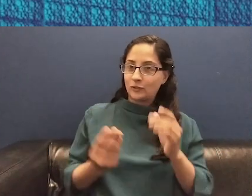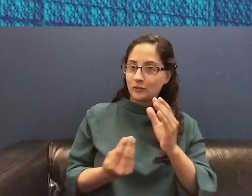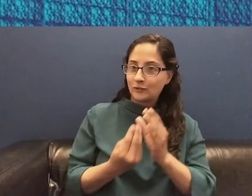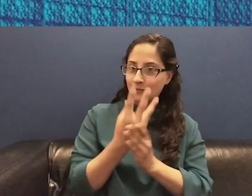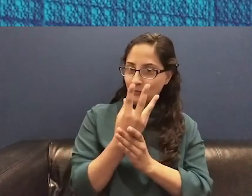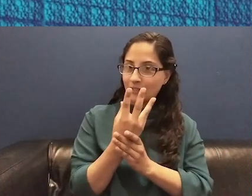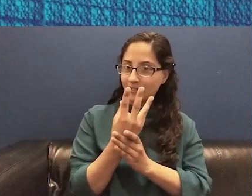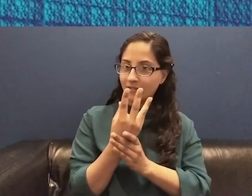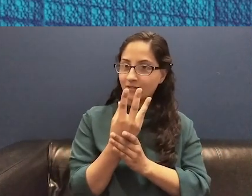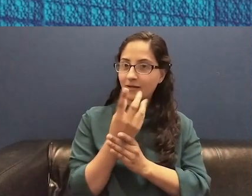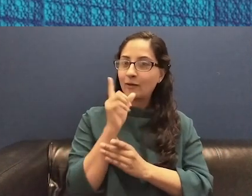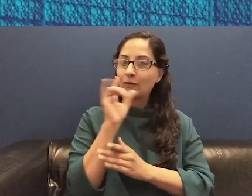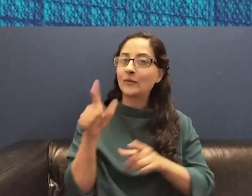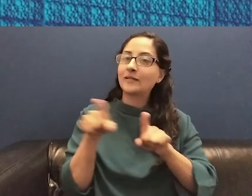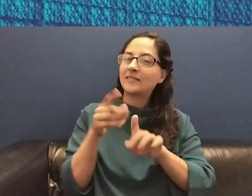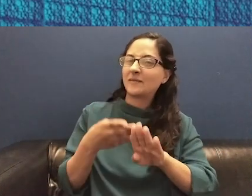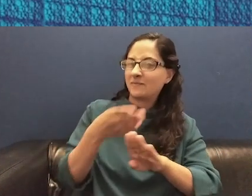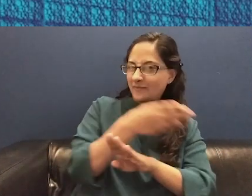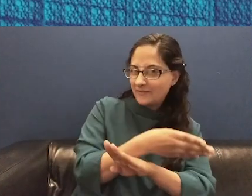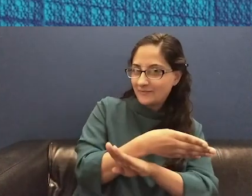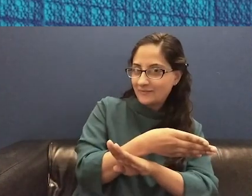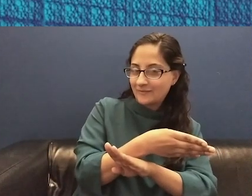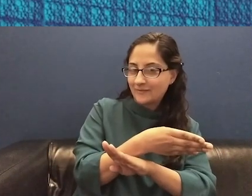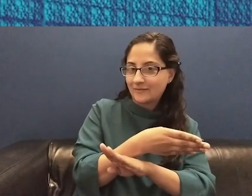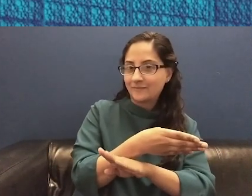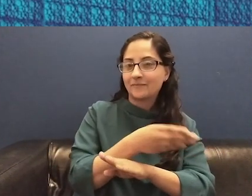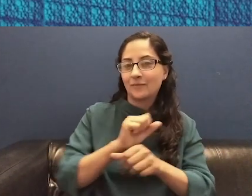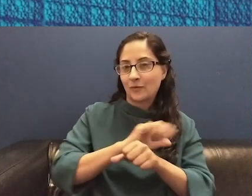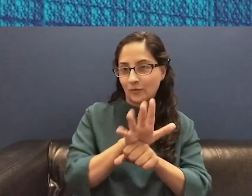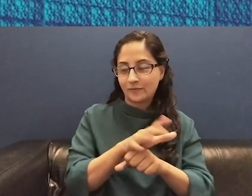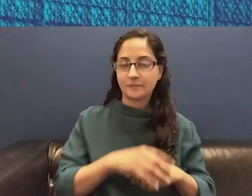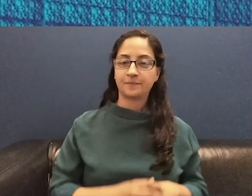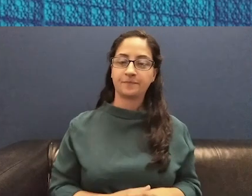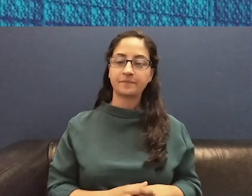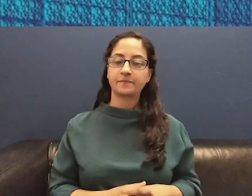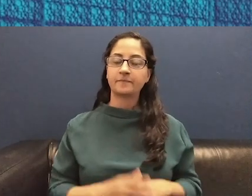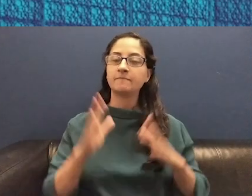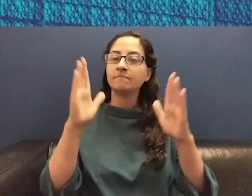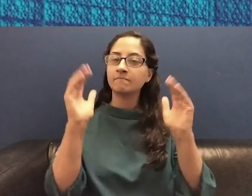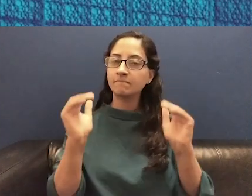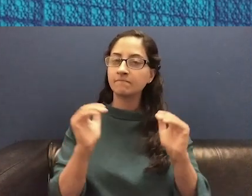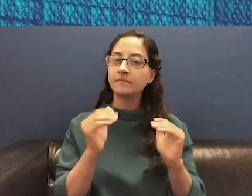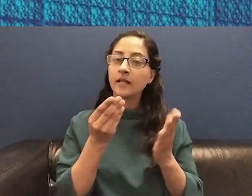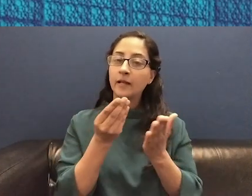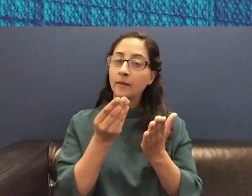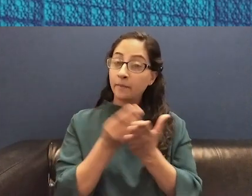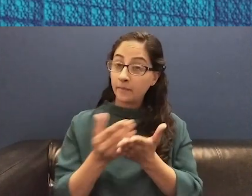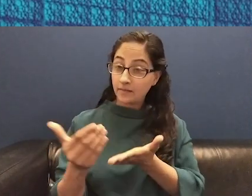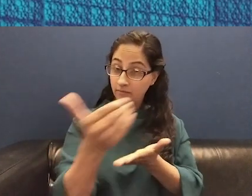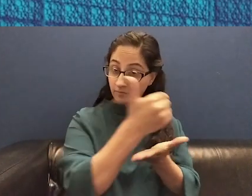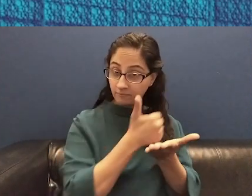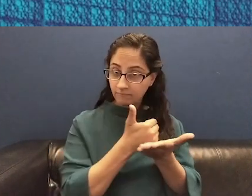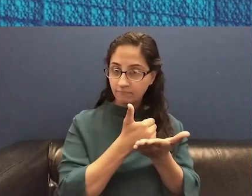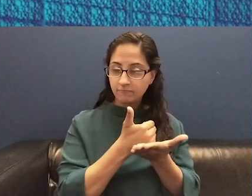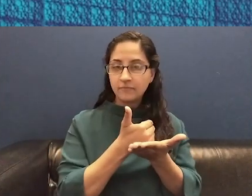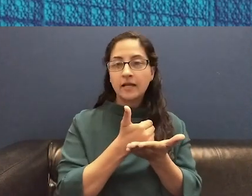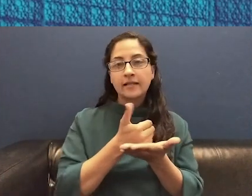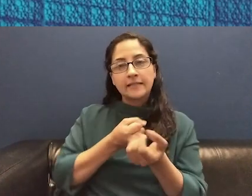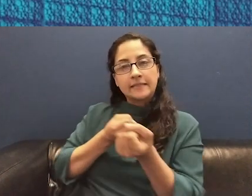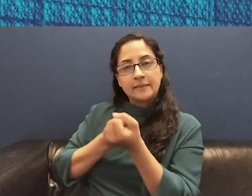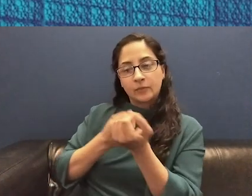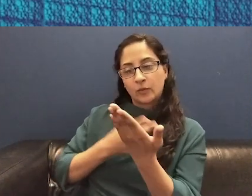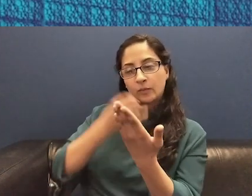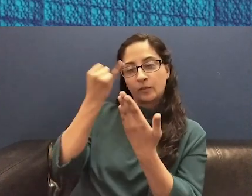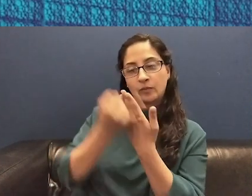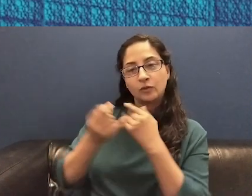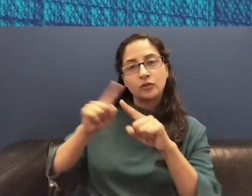many transformative projects around the world. Can you provide us with an example of what difference this support is making throughout